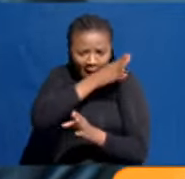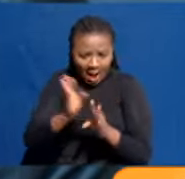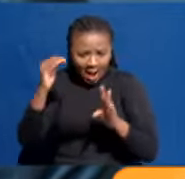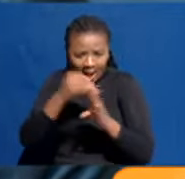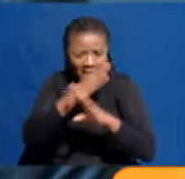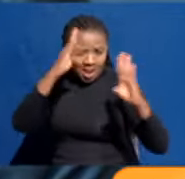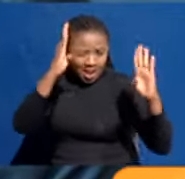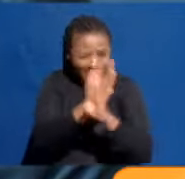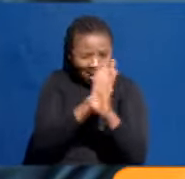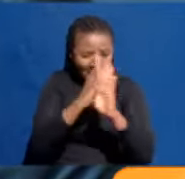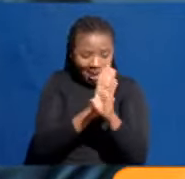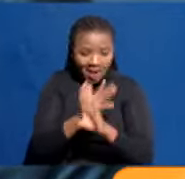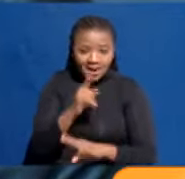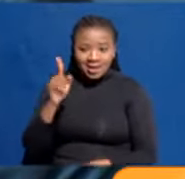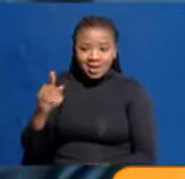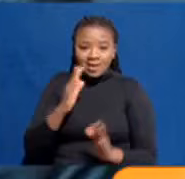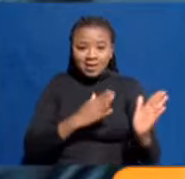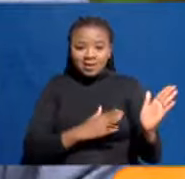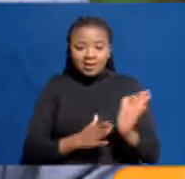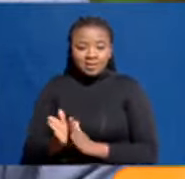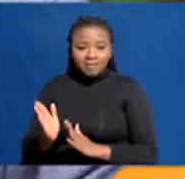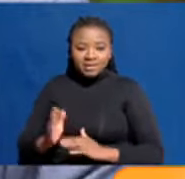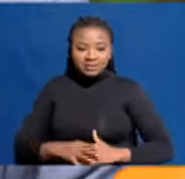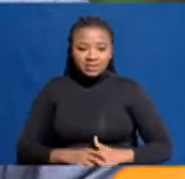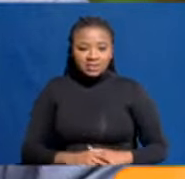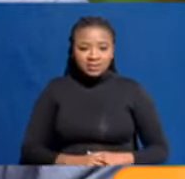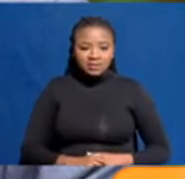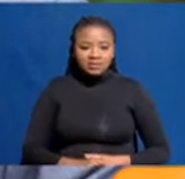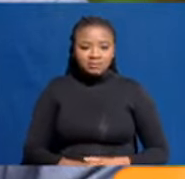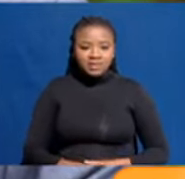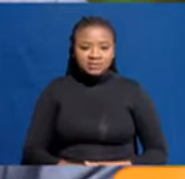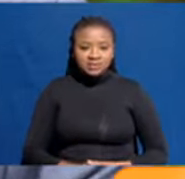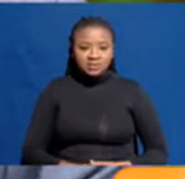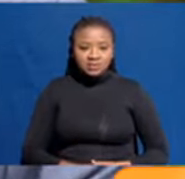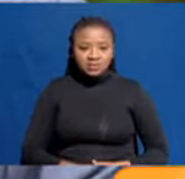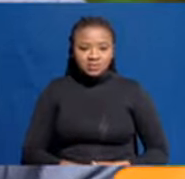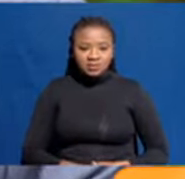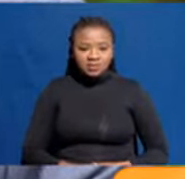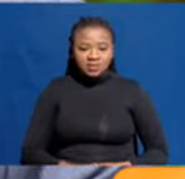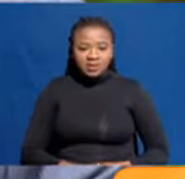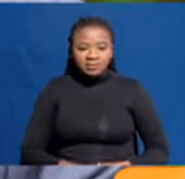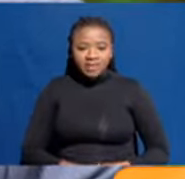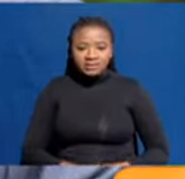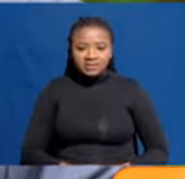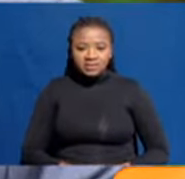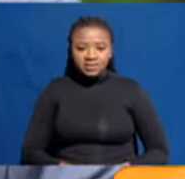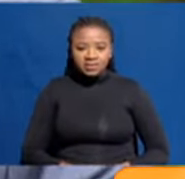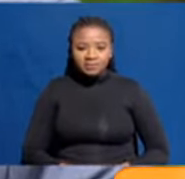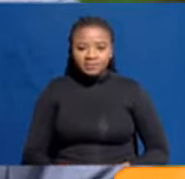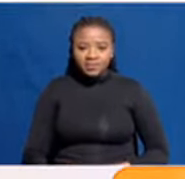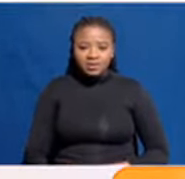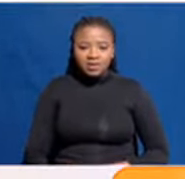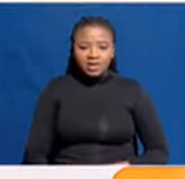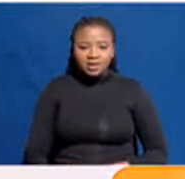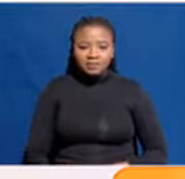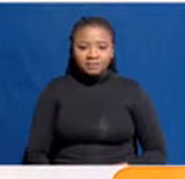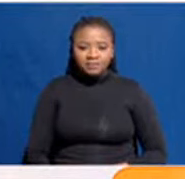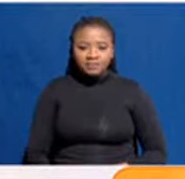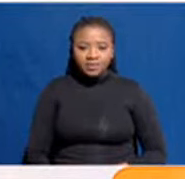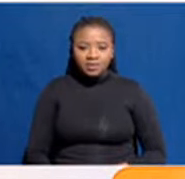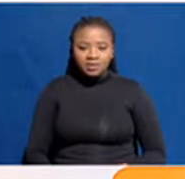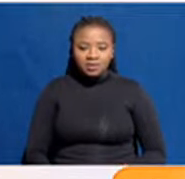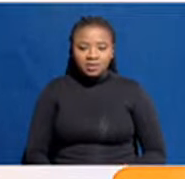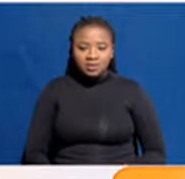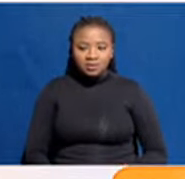the plan to arrest him had been orchestrated by Kenya Kwanza leaders from the region on claims that he was planning to disrupt President